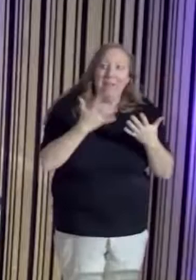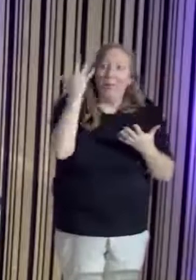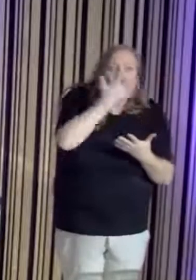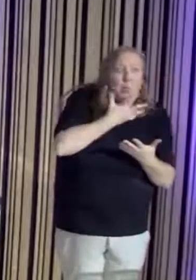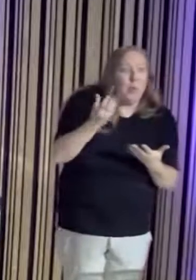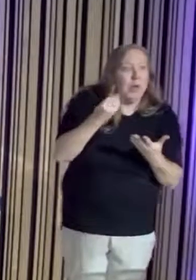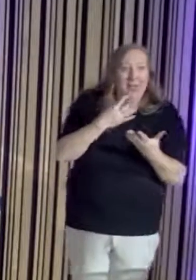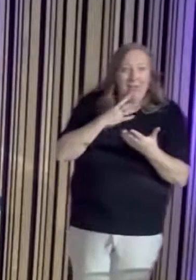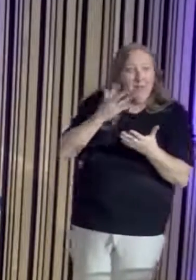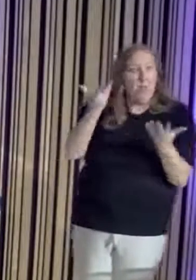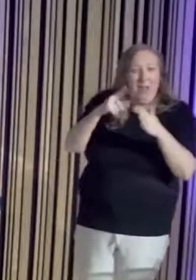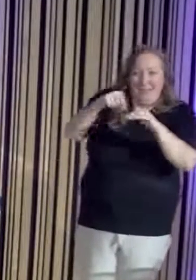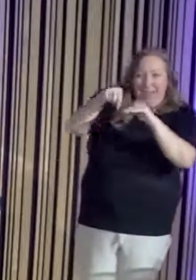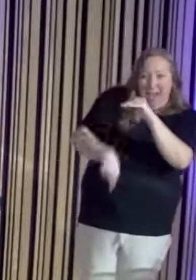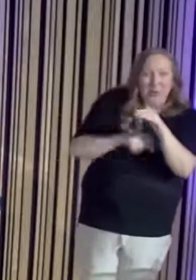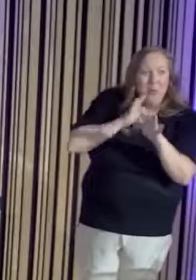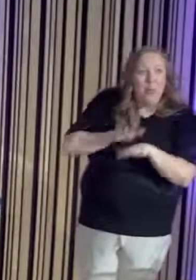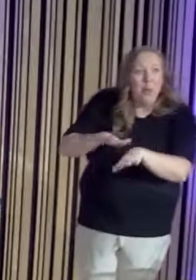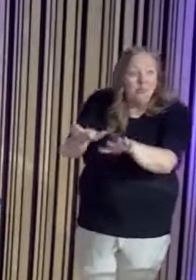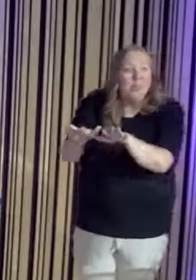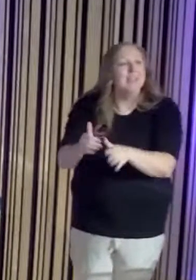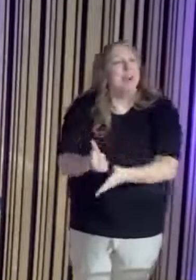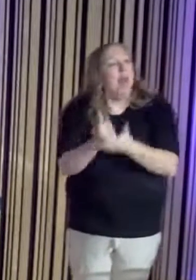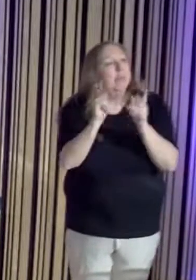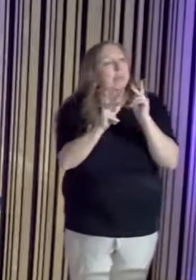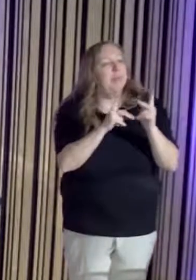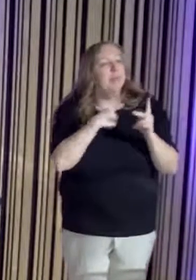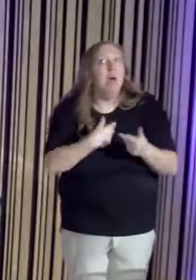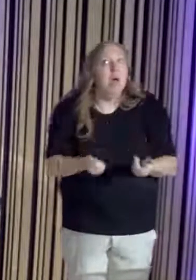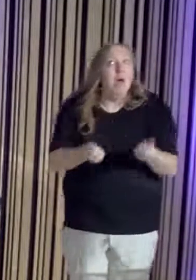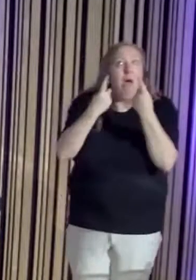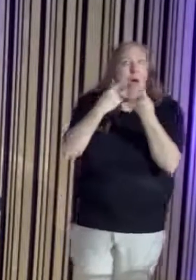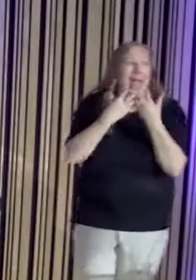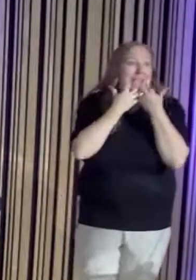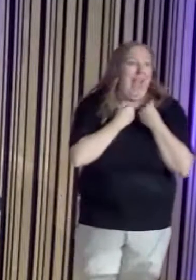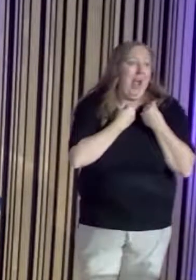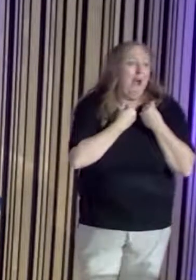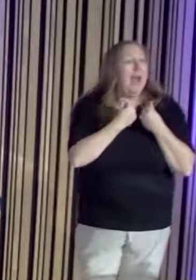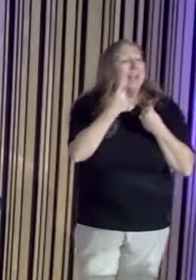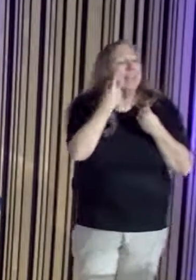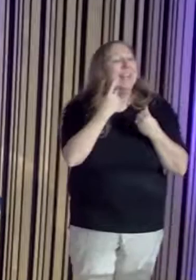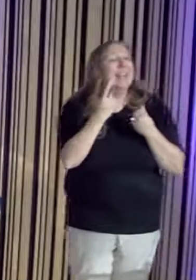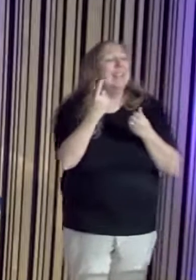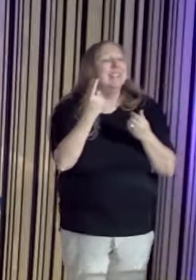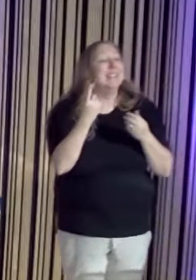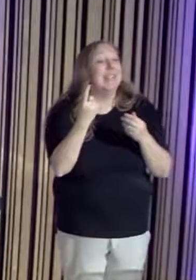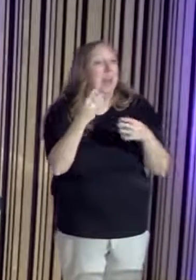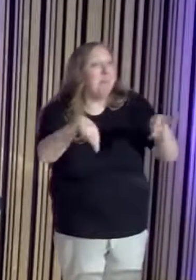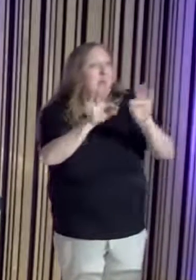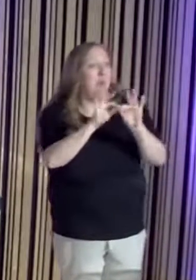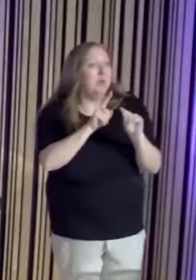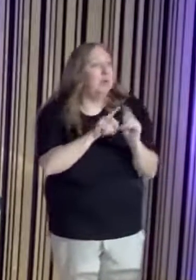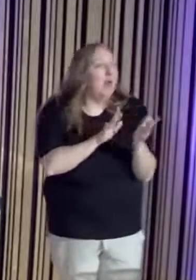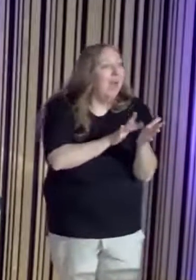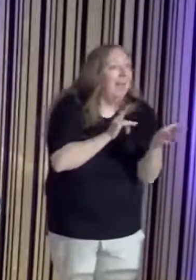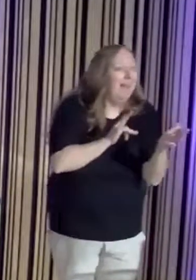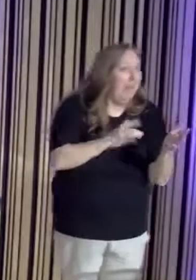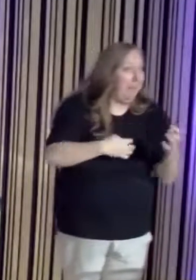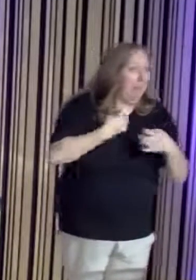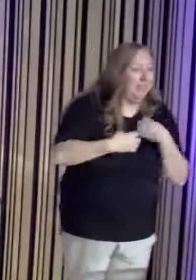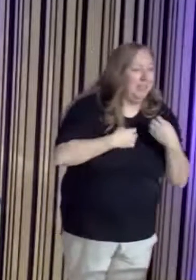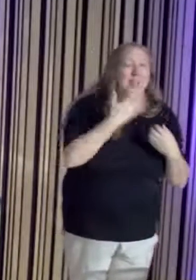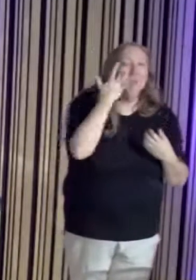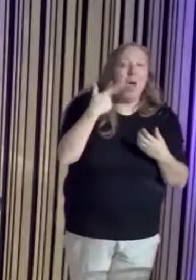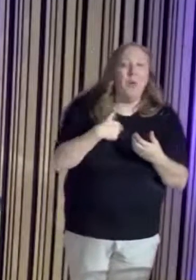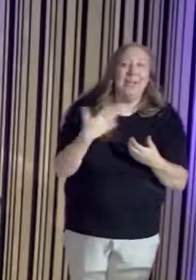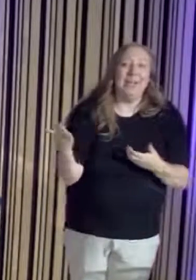organisms, is also a way to better protect them in the future. So I think it's important to use emotions. That's why we have artists on board this vessel, because they